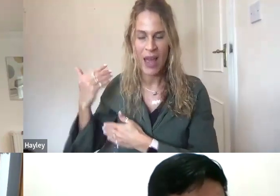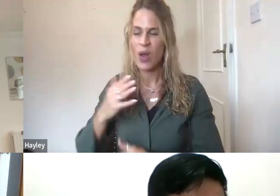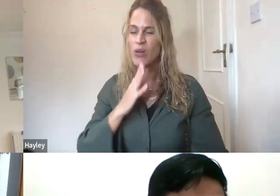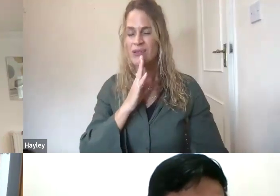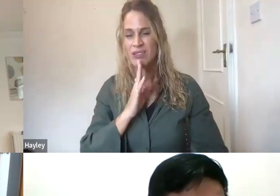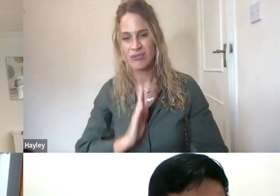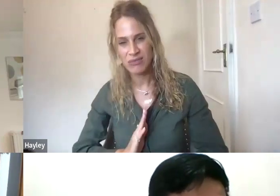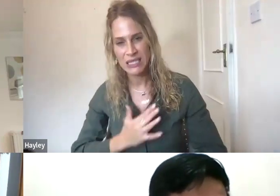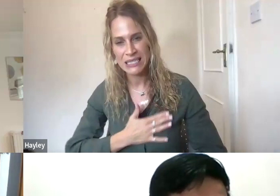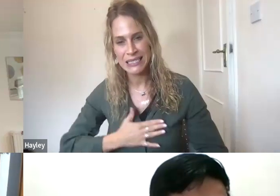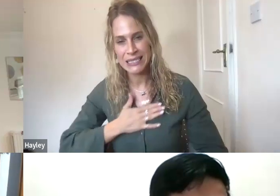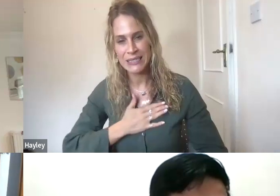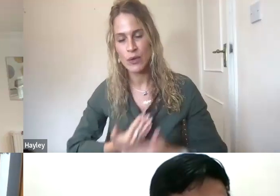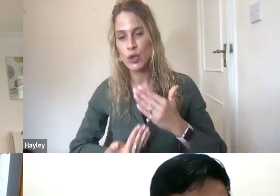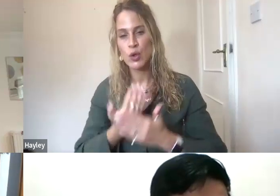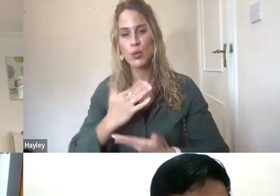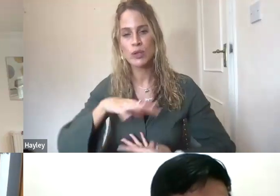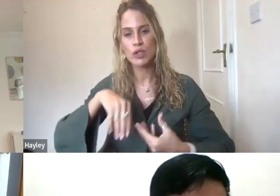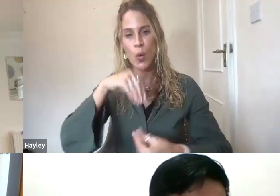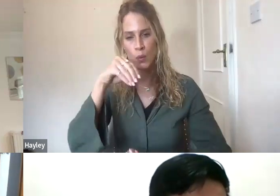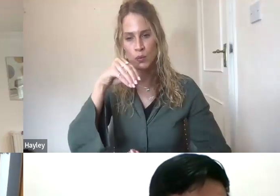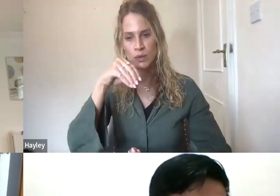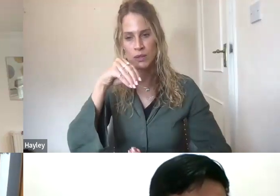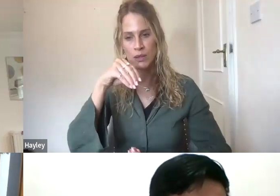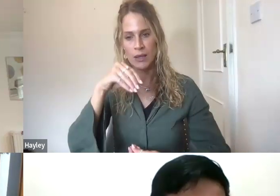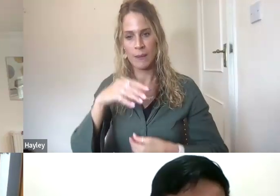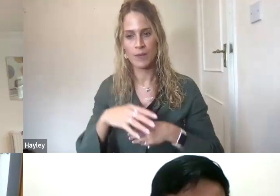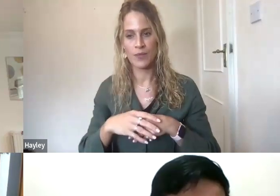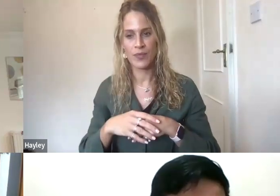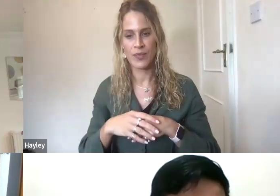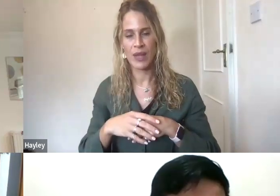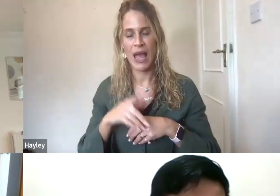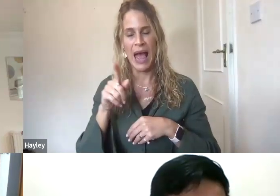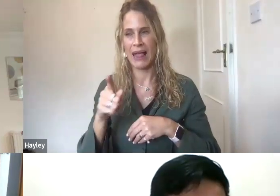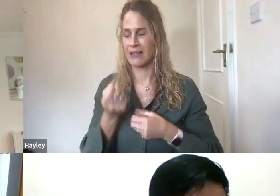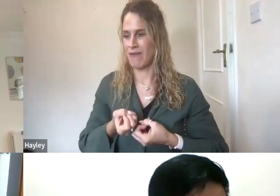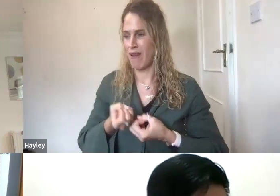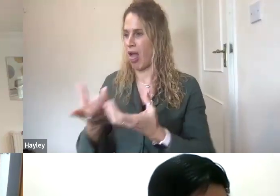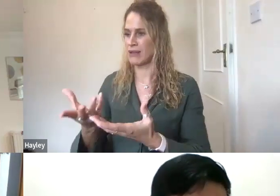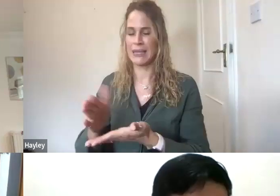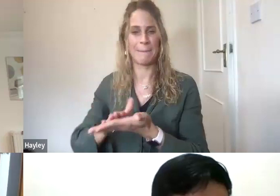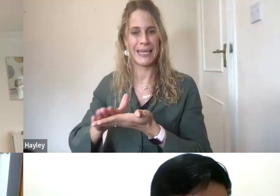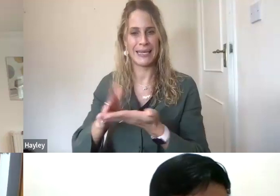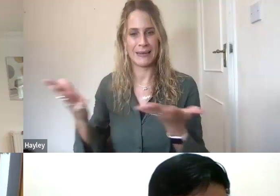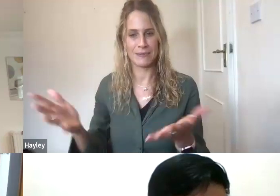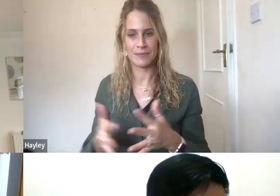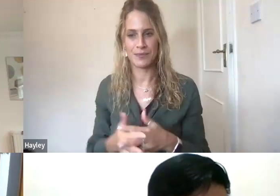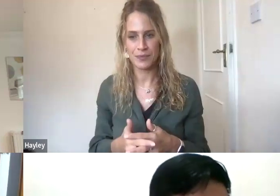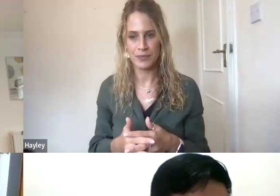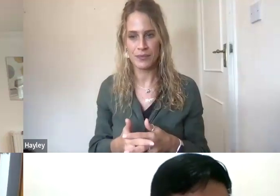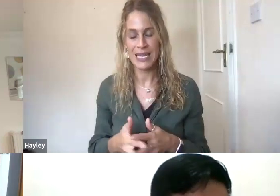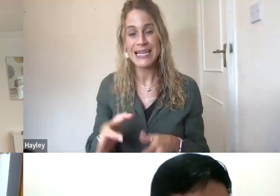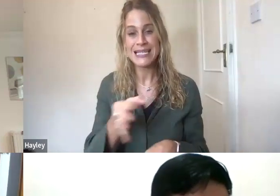souls, renting the vacant holes in walls that have lost their former meaning. In